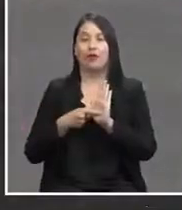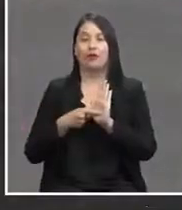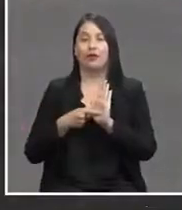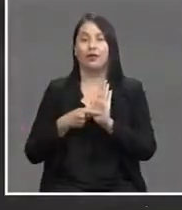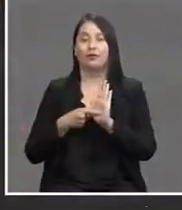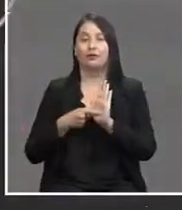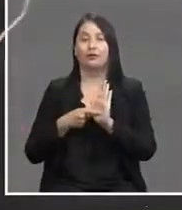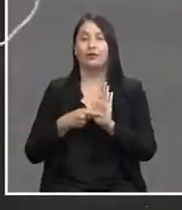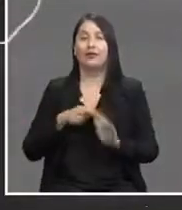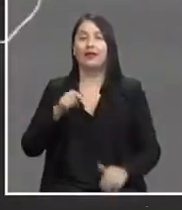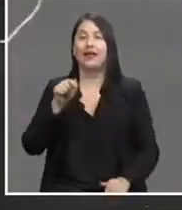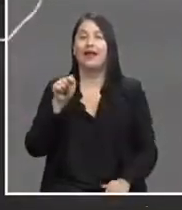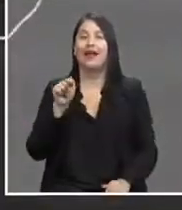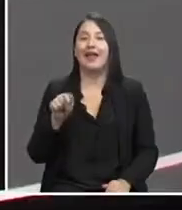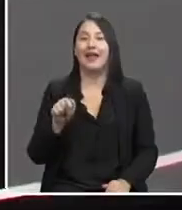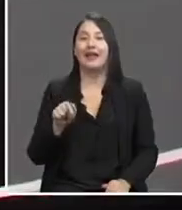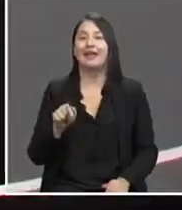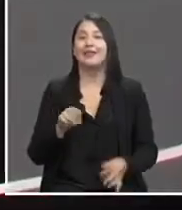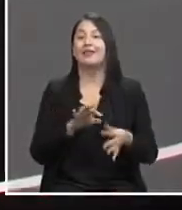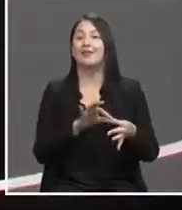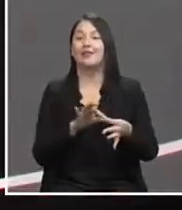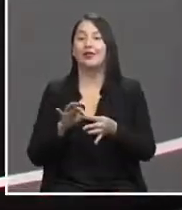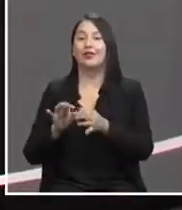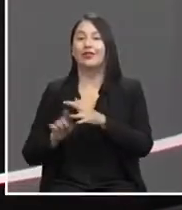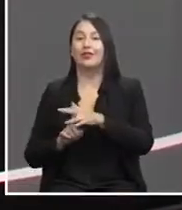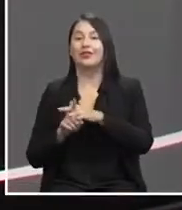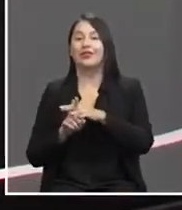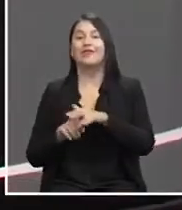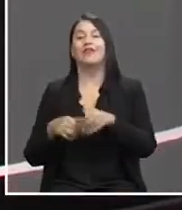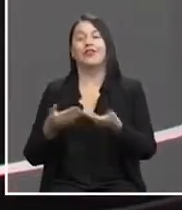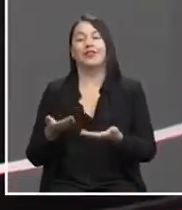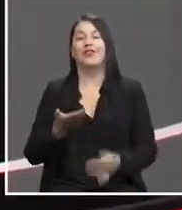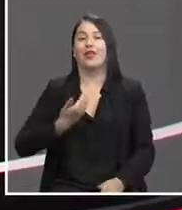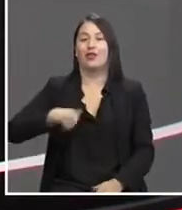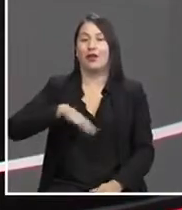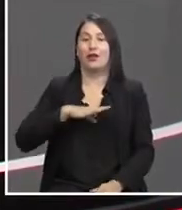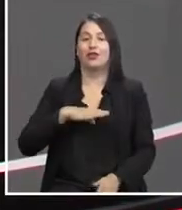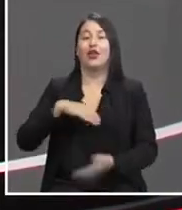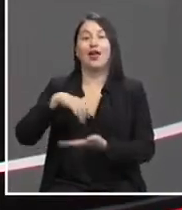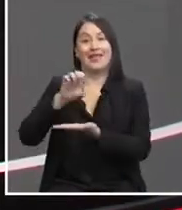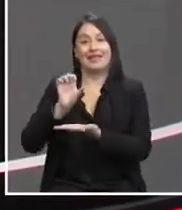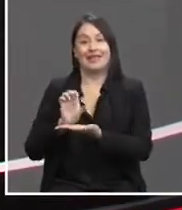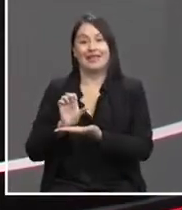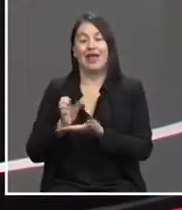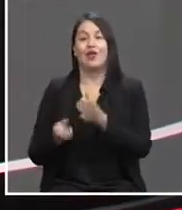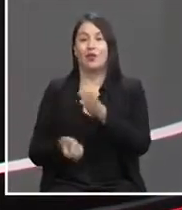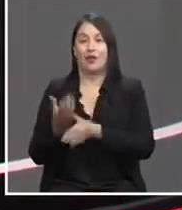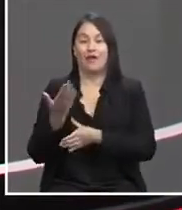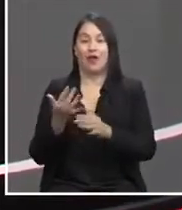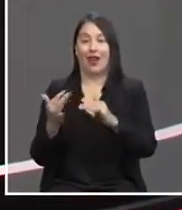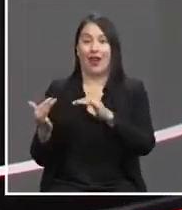states. War makes the states so that the state can make the war.